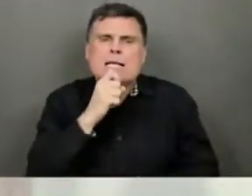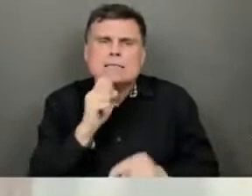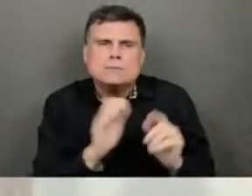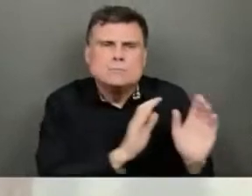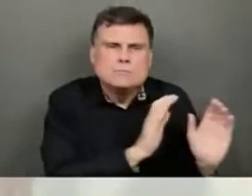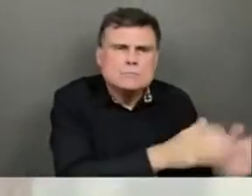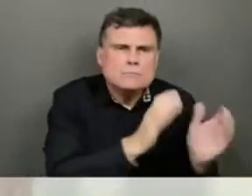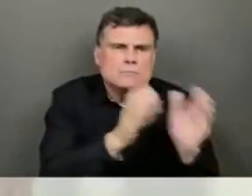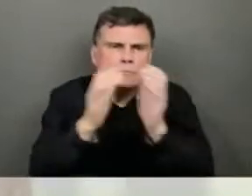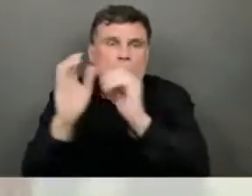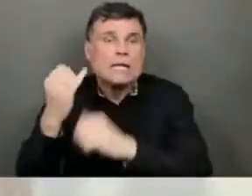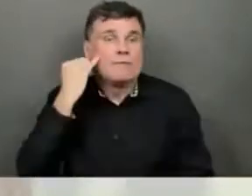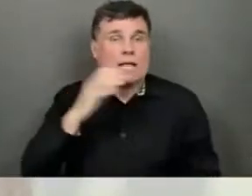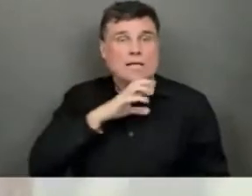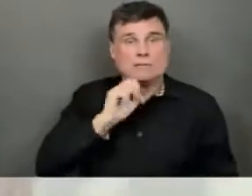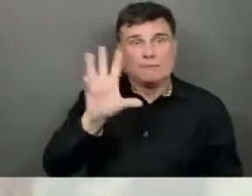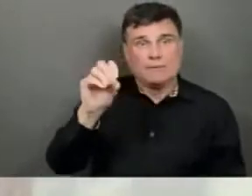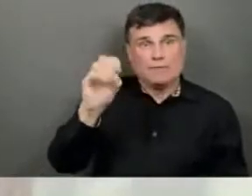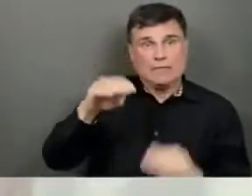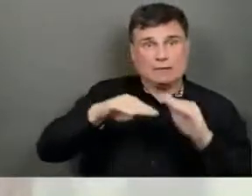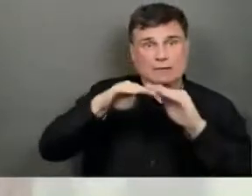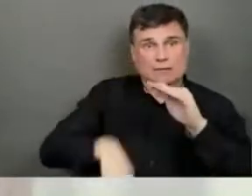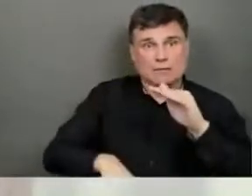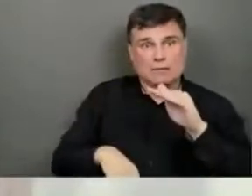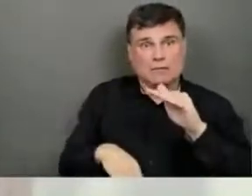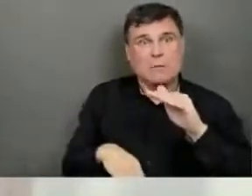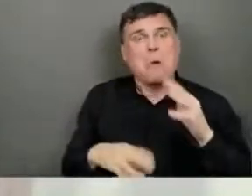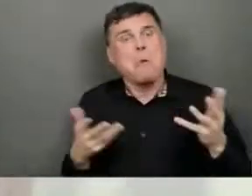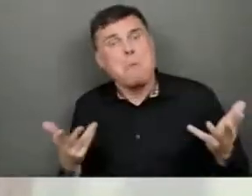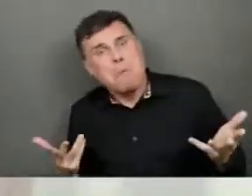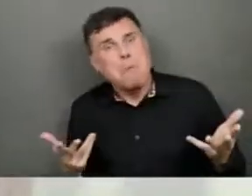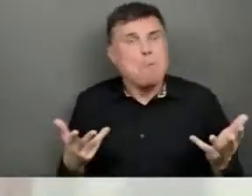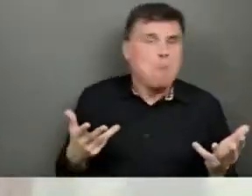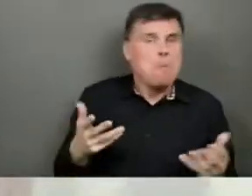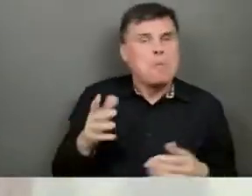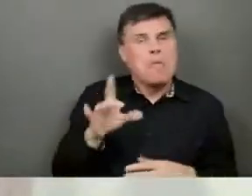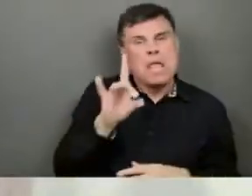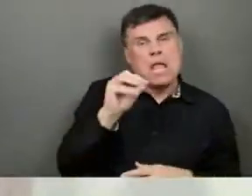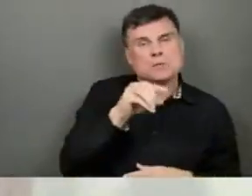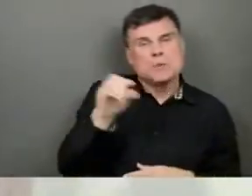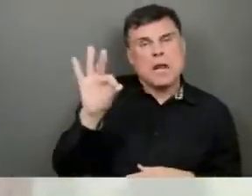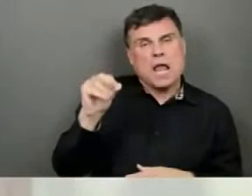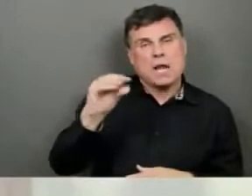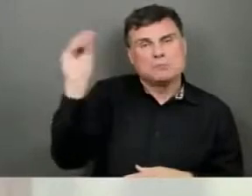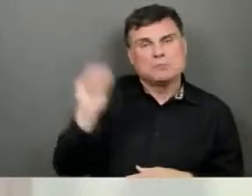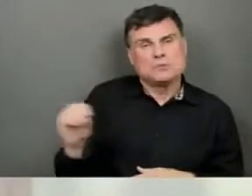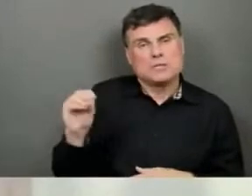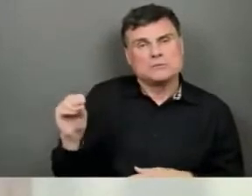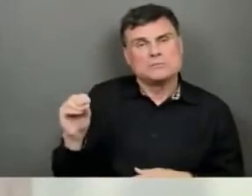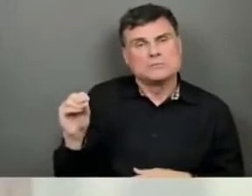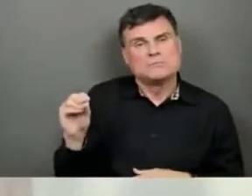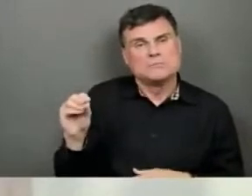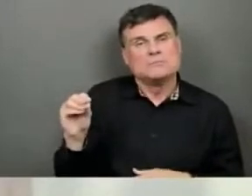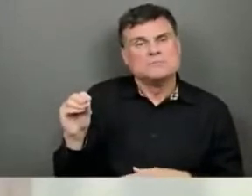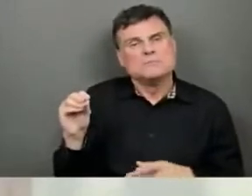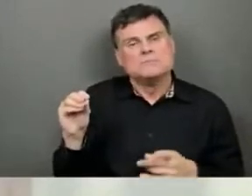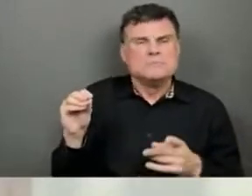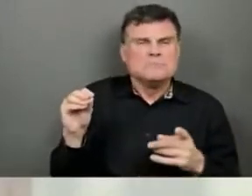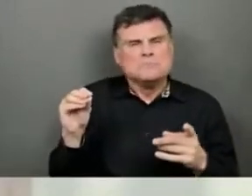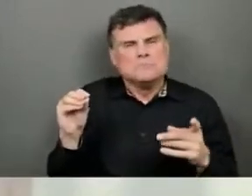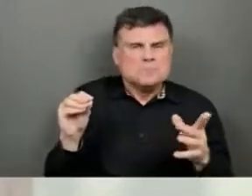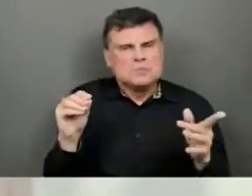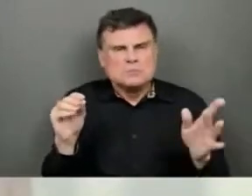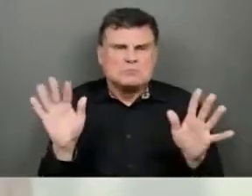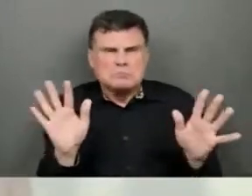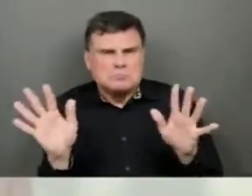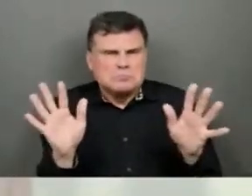age 50, as many as 80 to 90% of people have some combination of